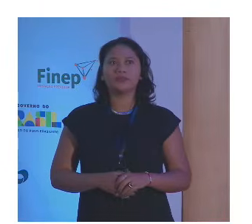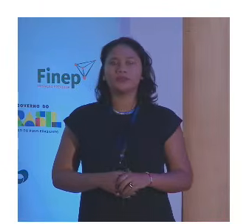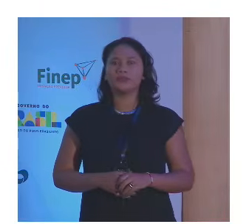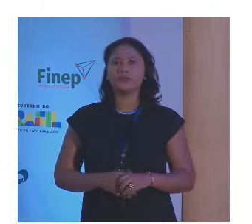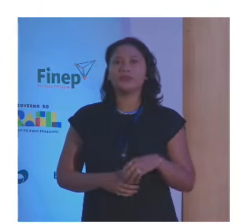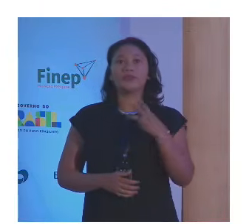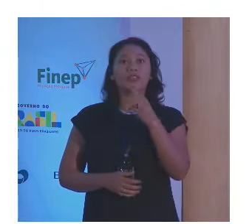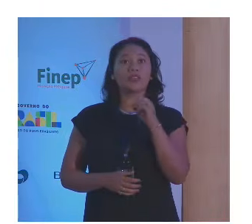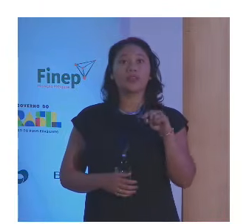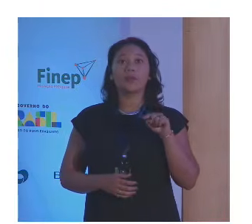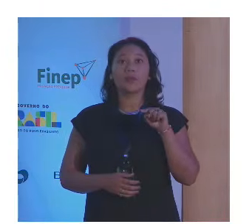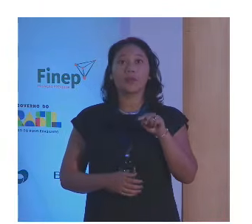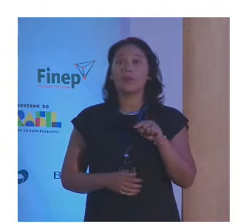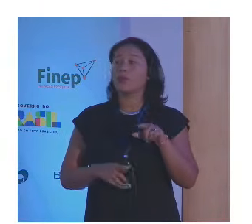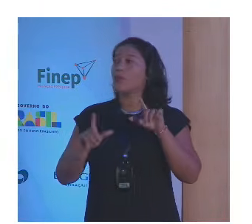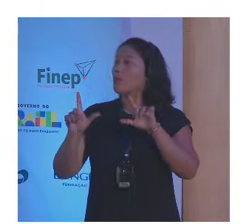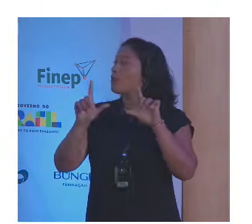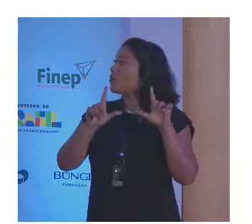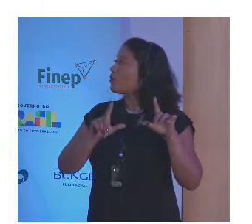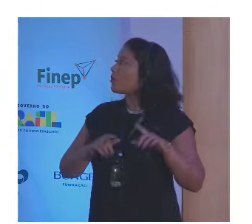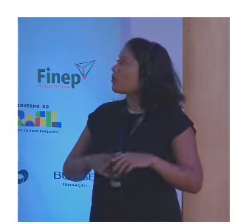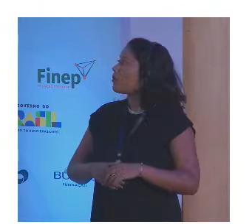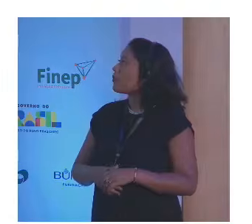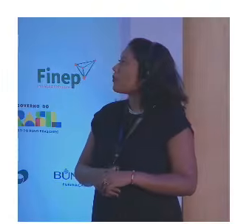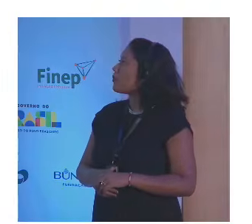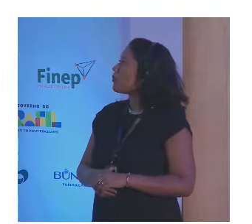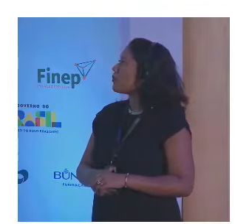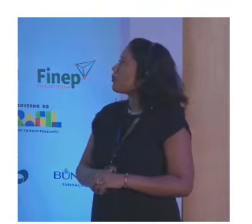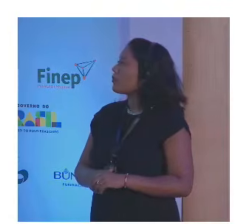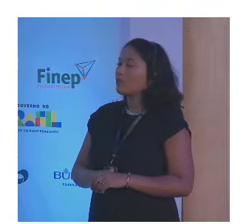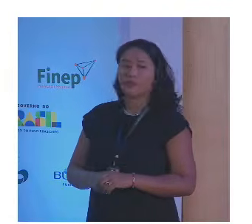for recently. You can see this amazing